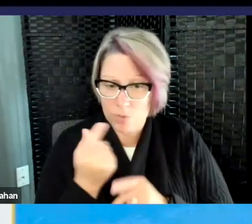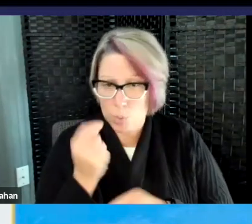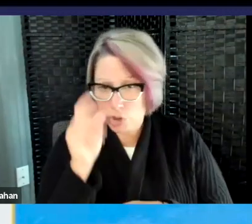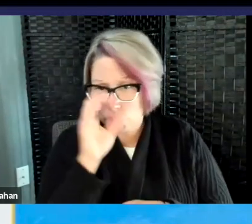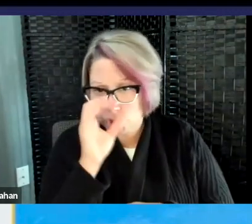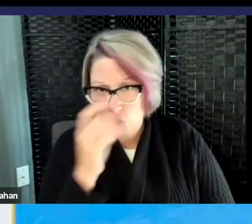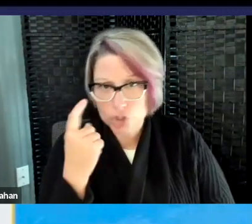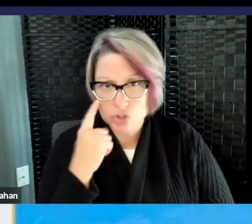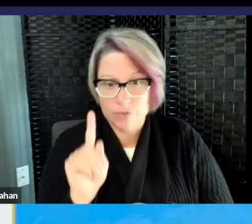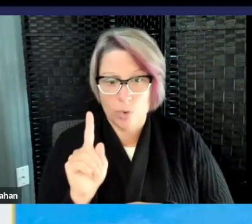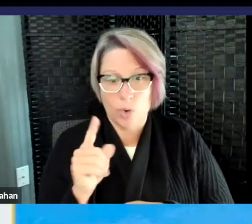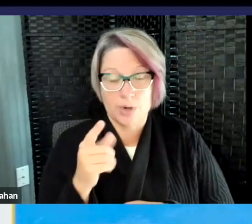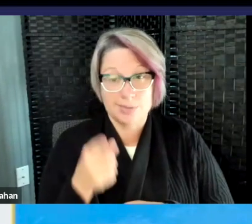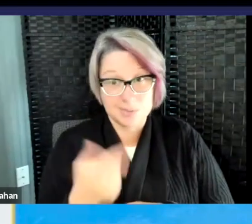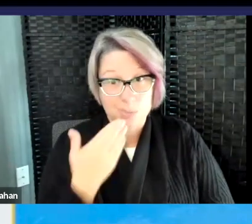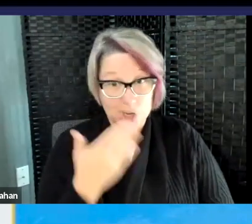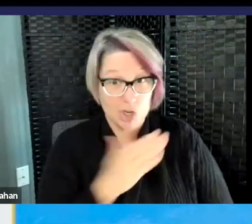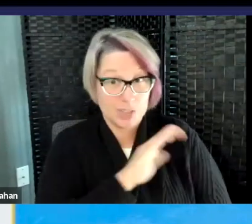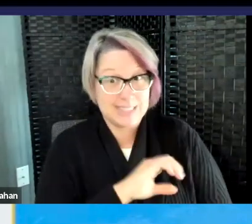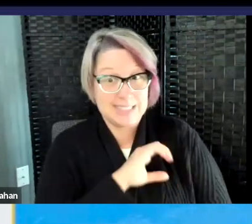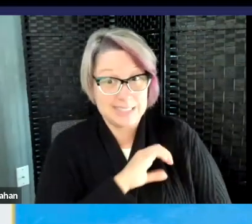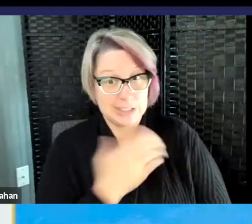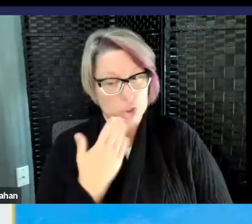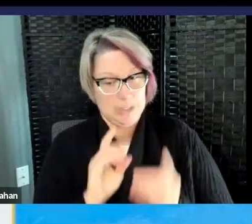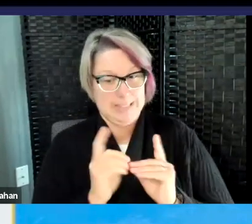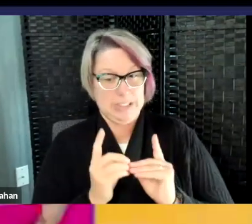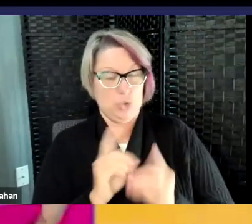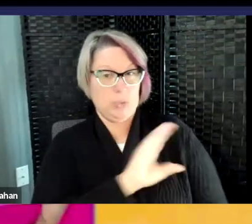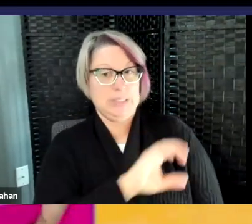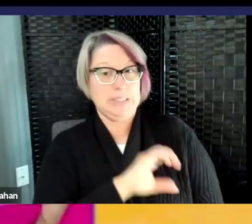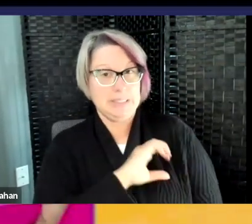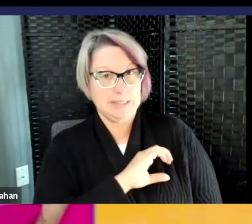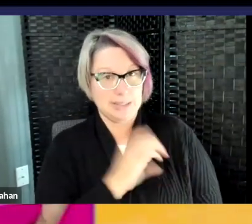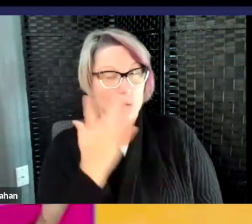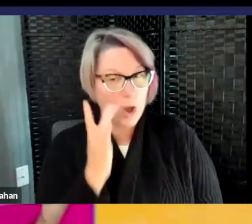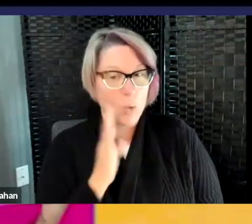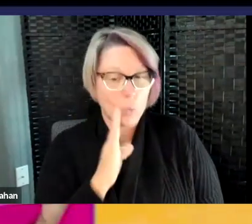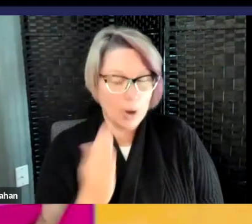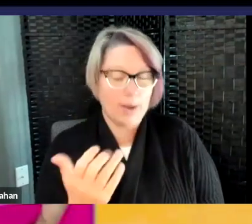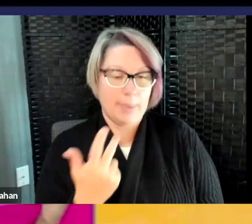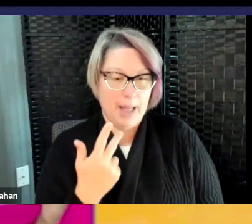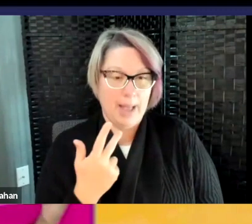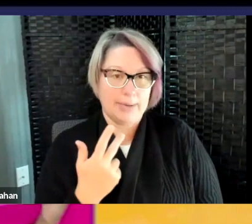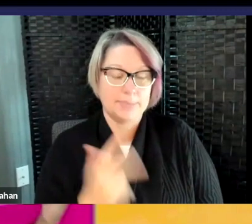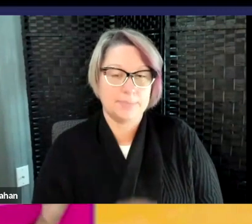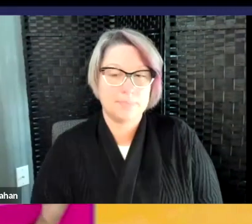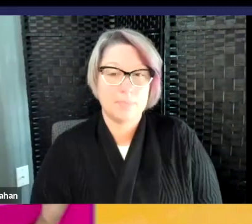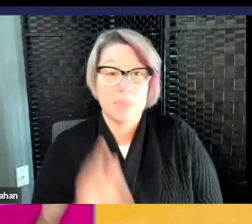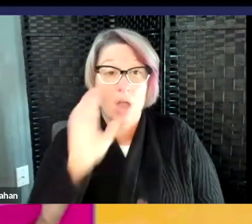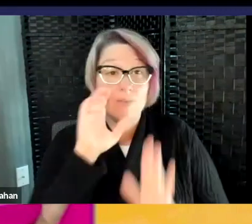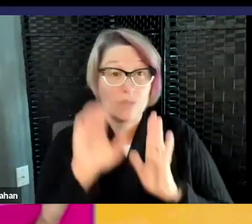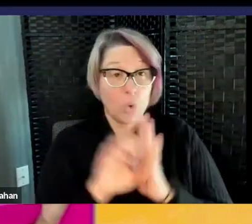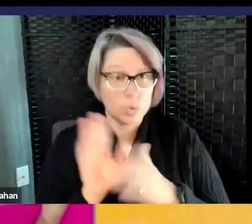about being a good citizen and a good digital citizen. Okay. Because that stuff will come back, can come back. What about photos and